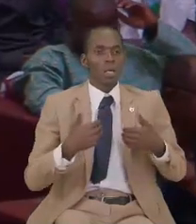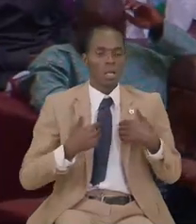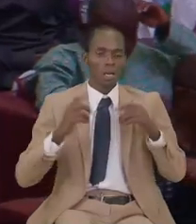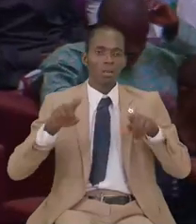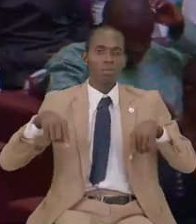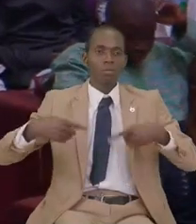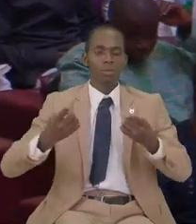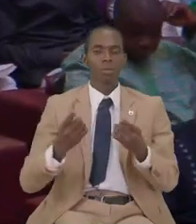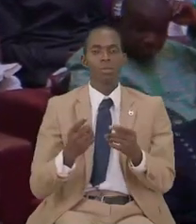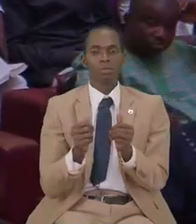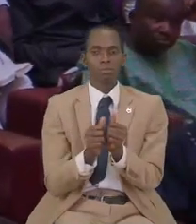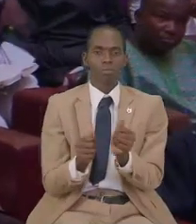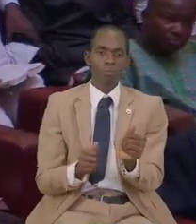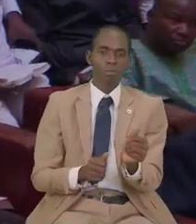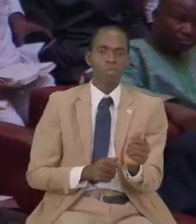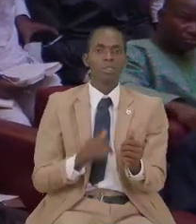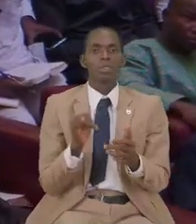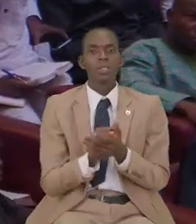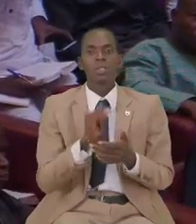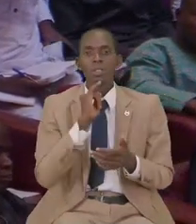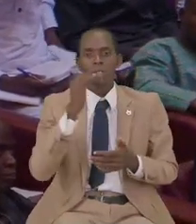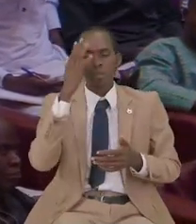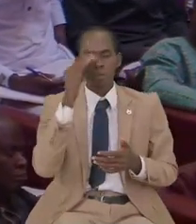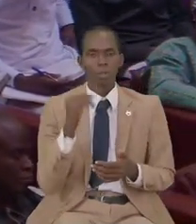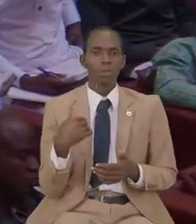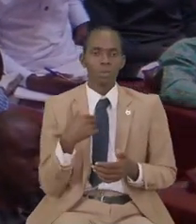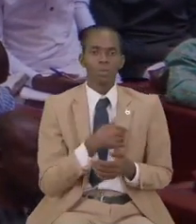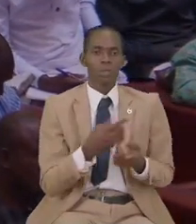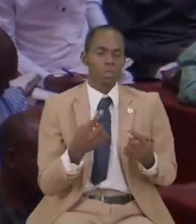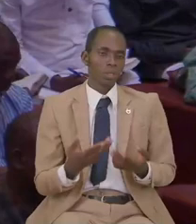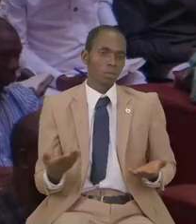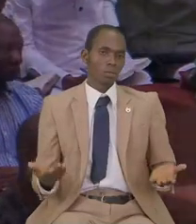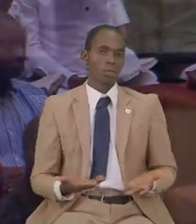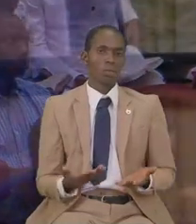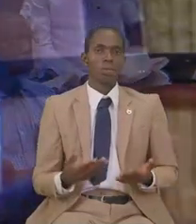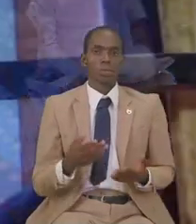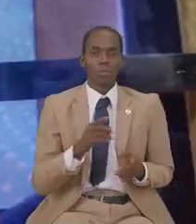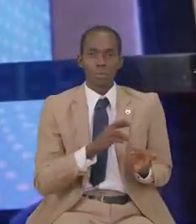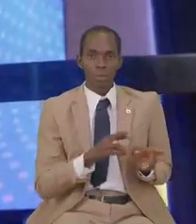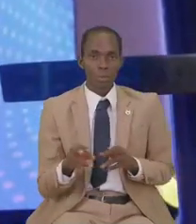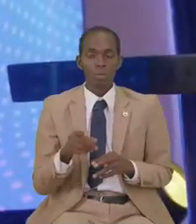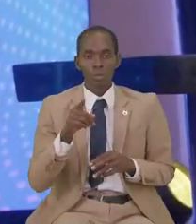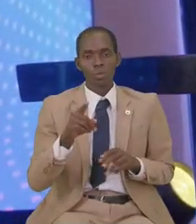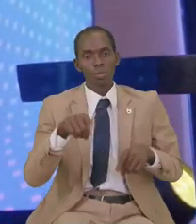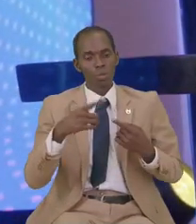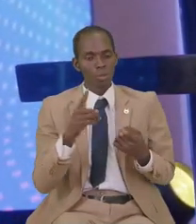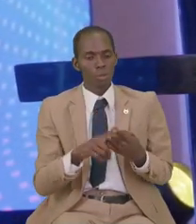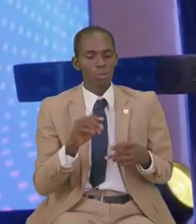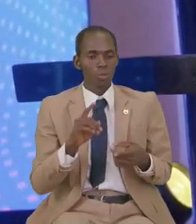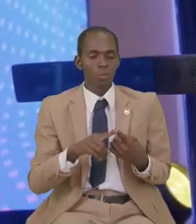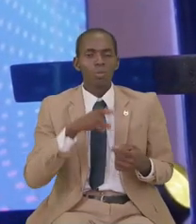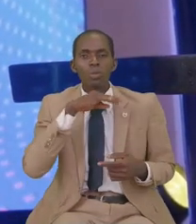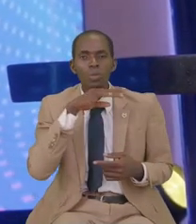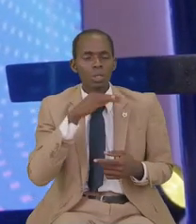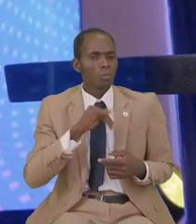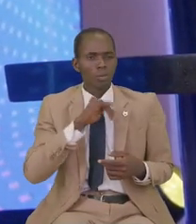away backward. That's the reason why, okay, you've gone into corruption. I wasn't expecting this. I'll take